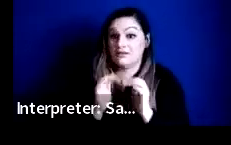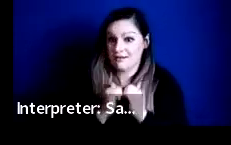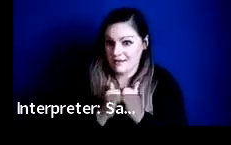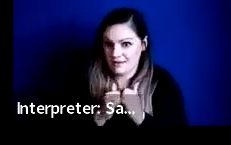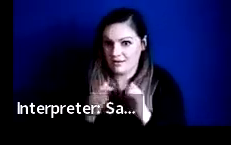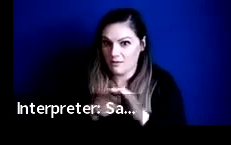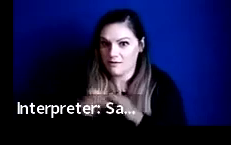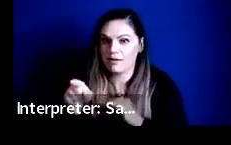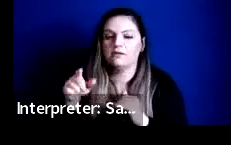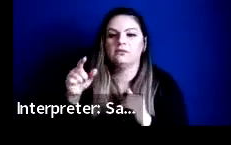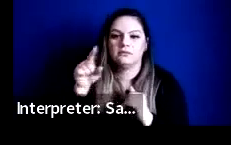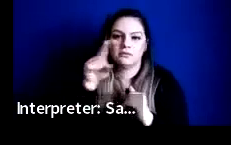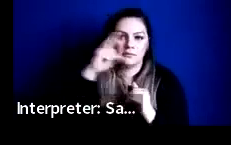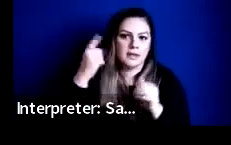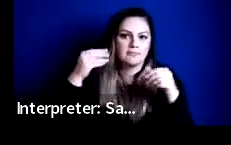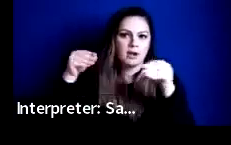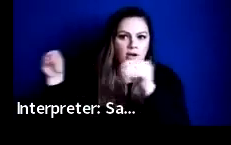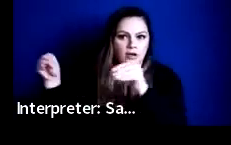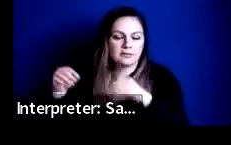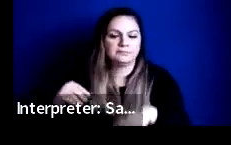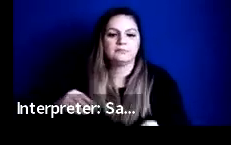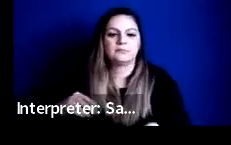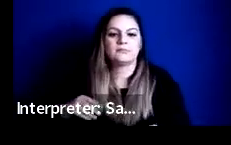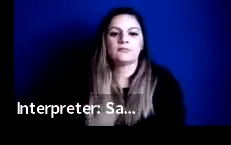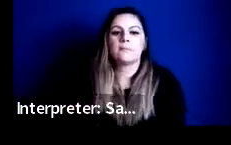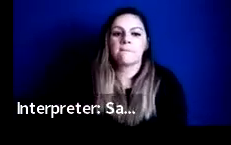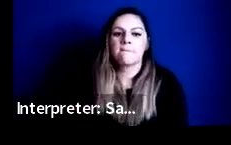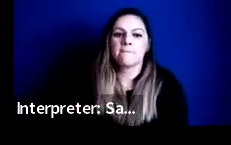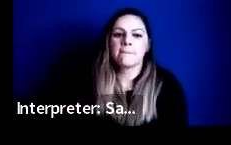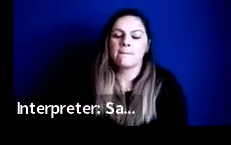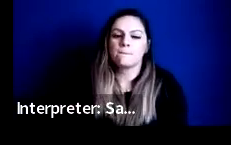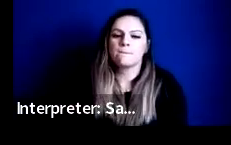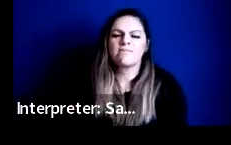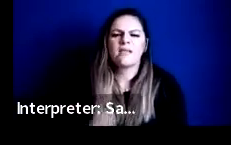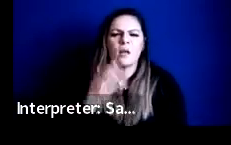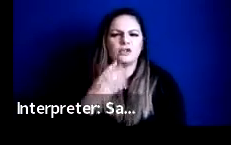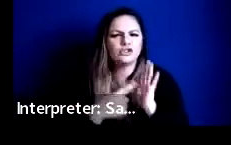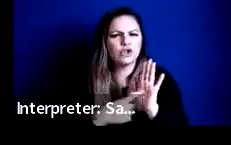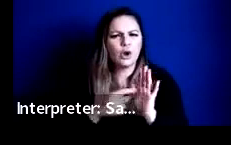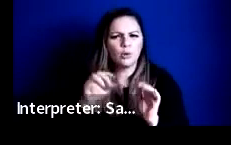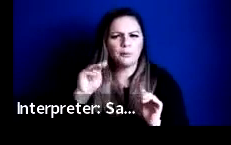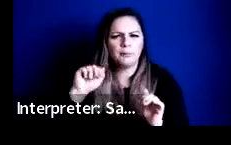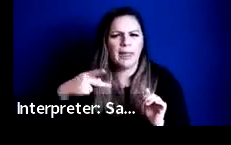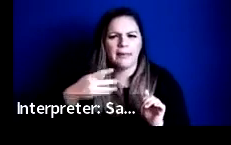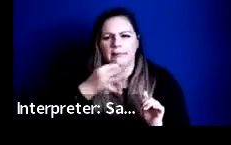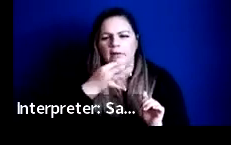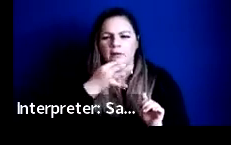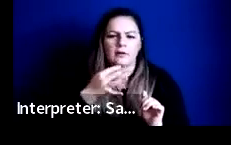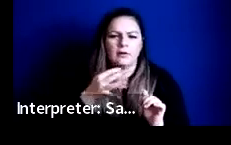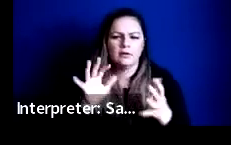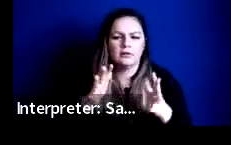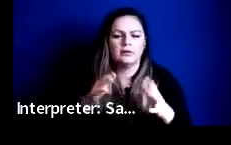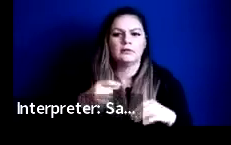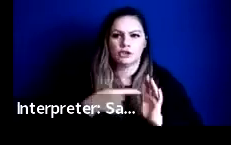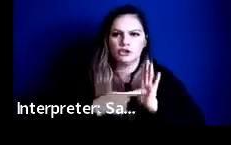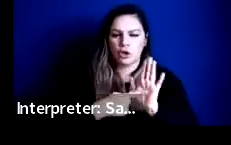that there are pretty much parts of the country, and we're going to show kind of a map in a little bit, parts of the country where heroin is